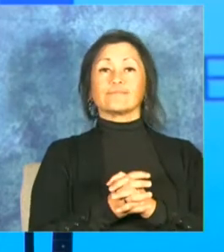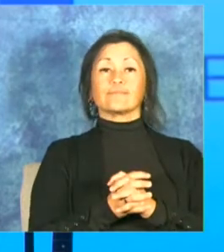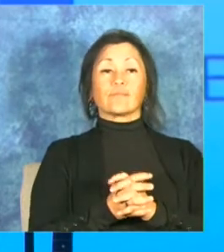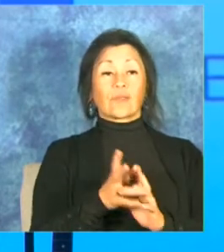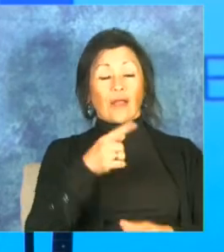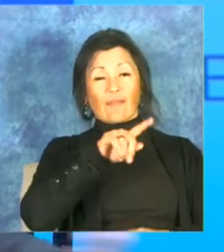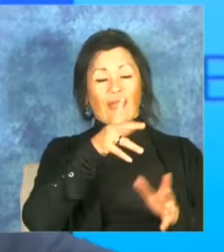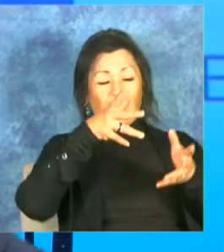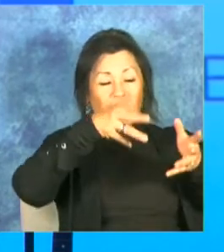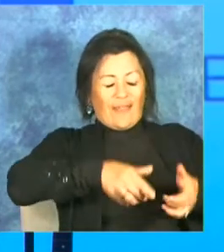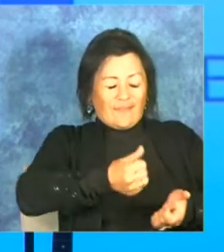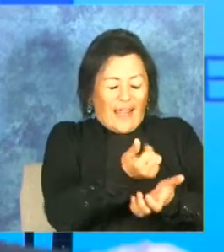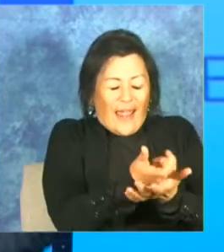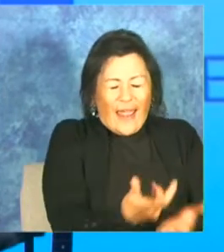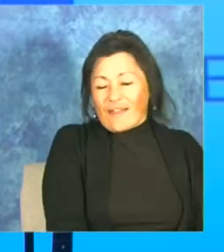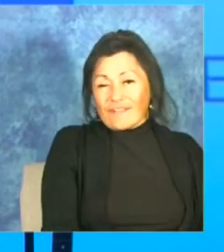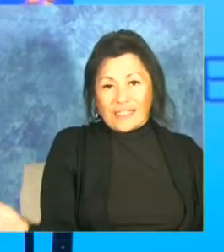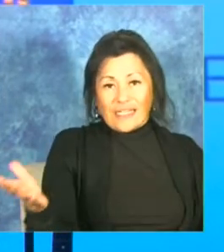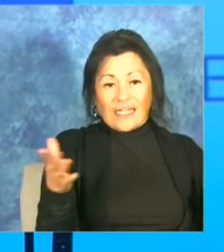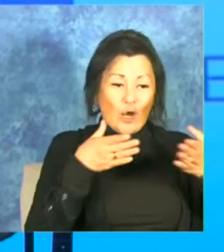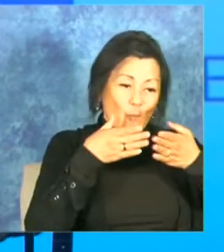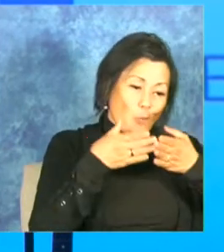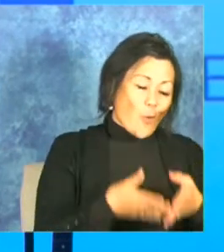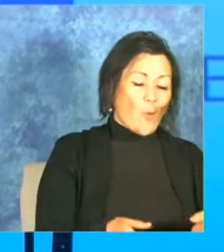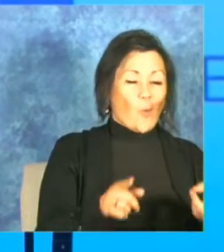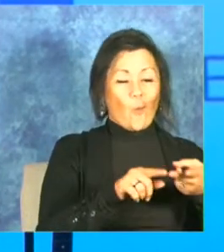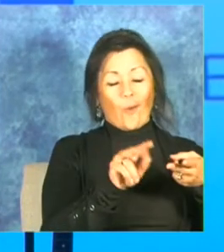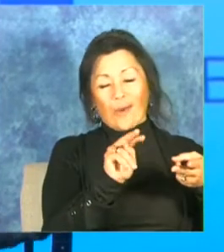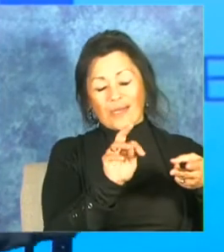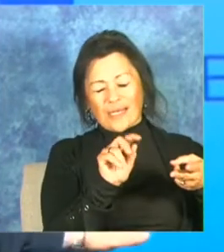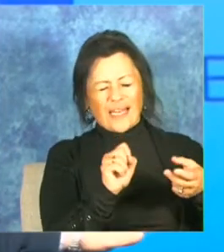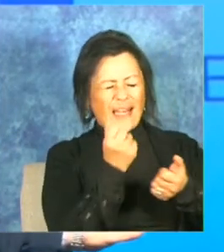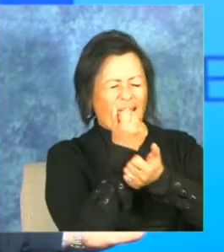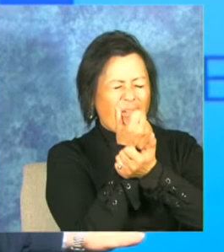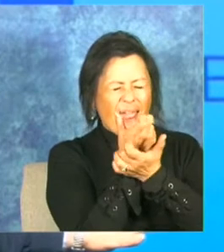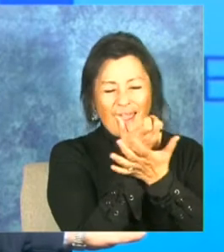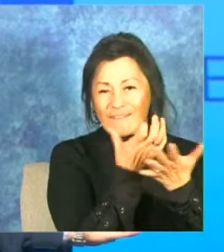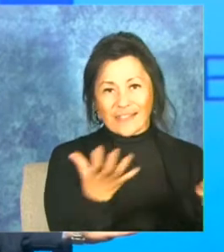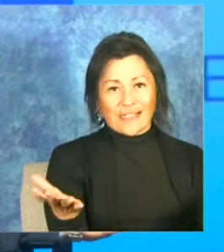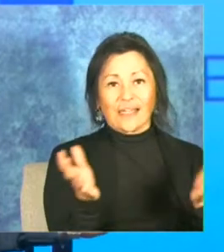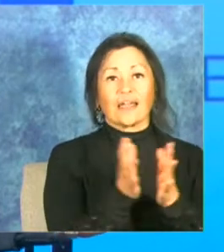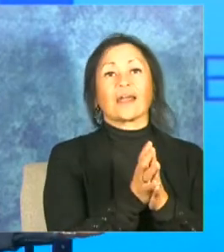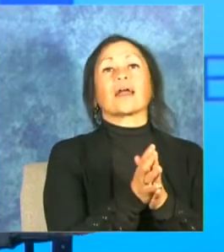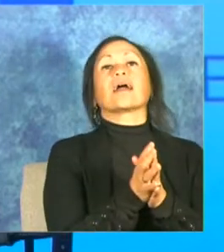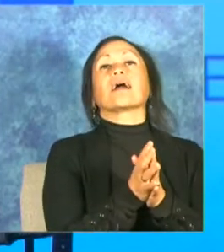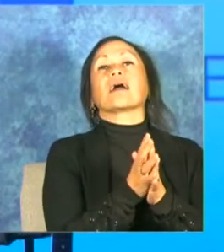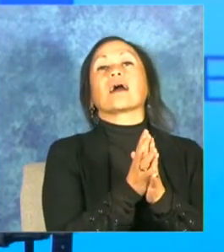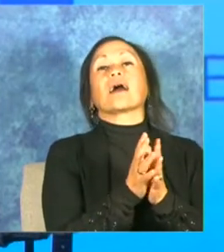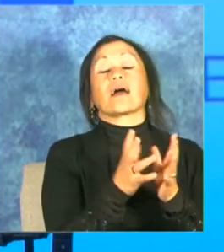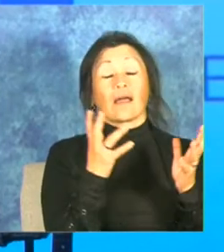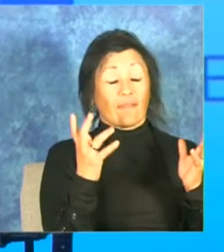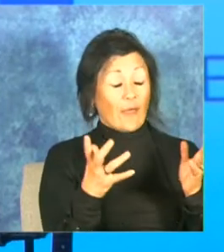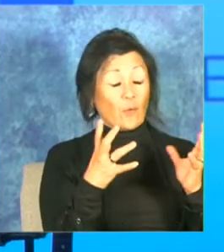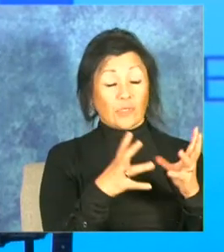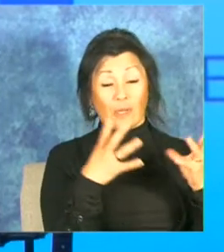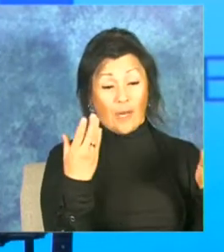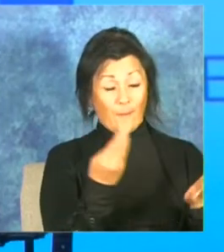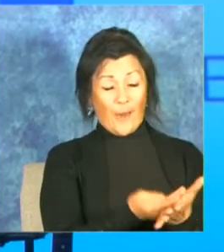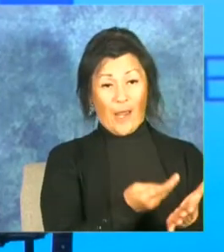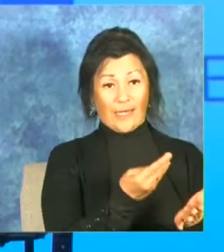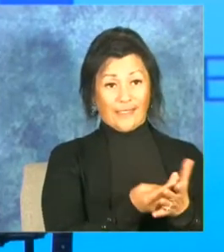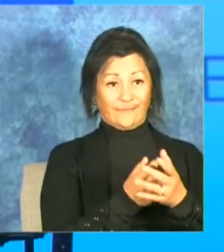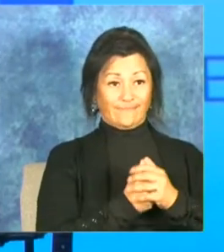They left everything, their boats, their nets, everything. That was a sizable investment